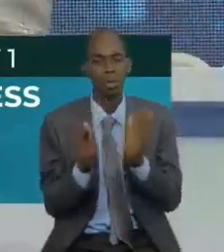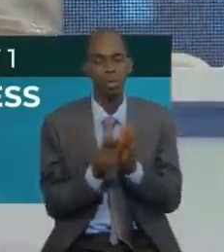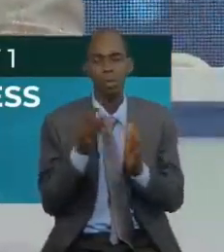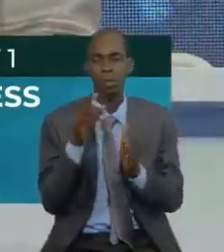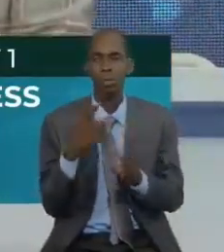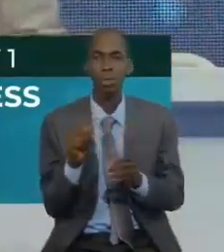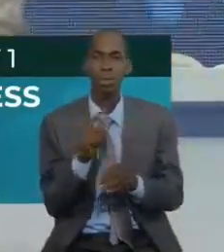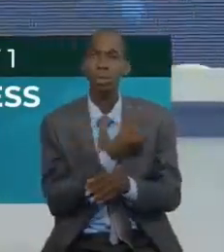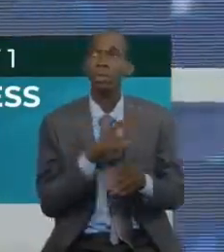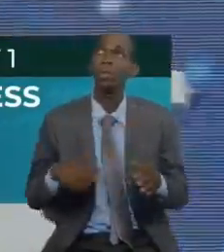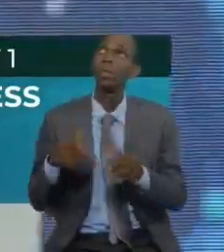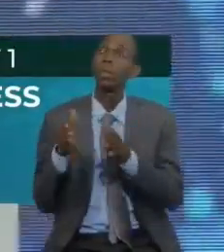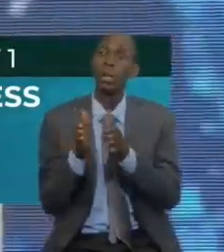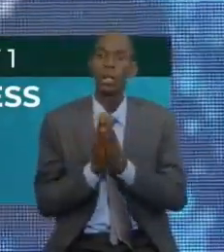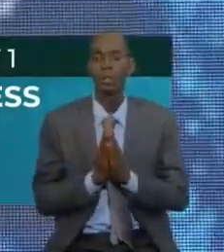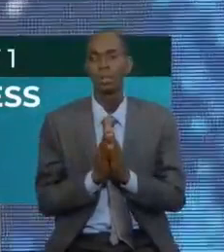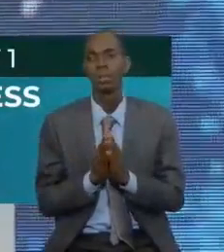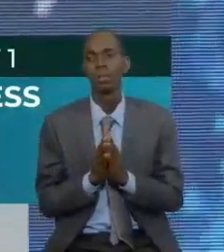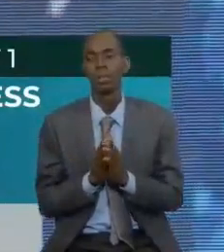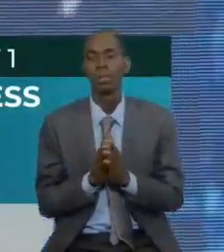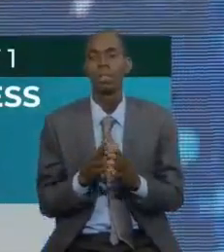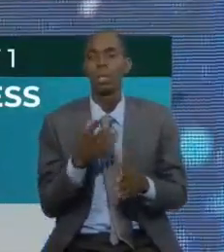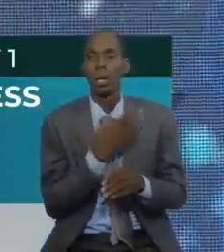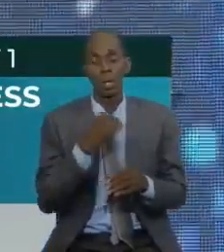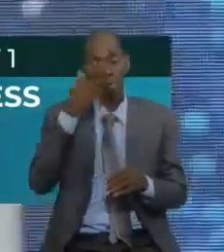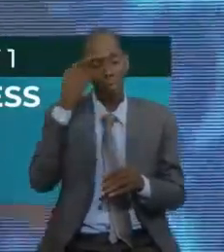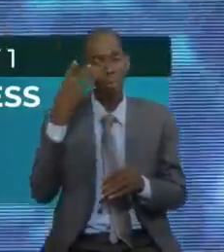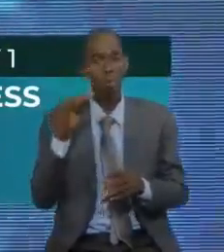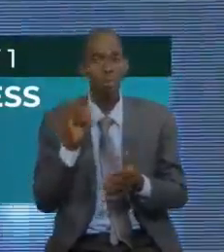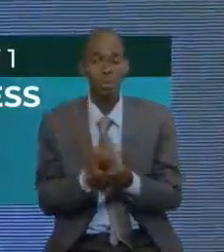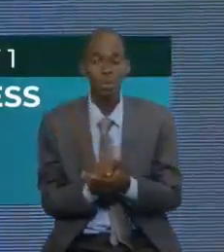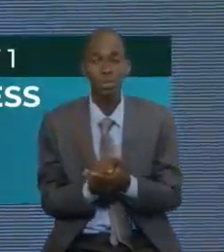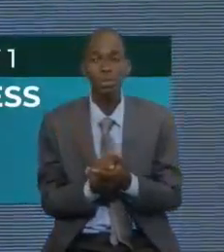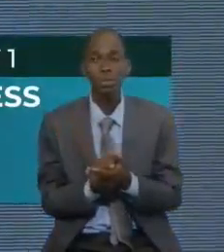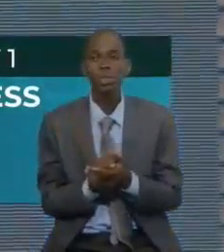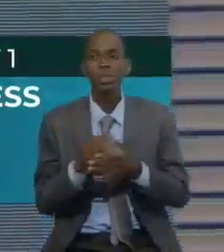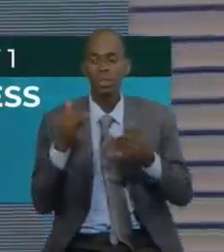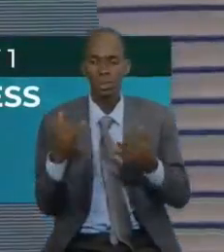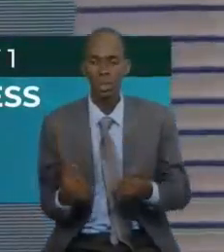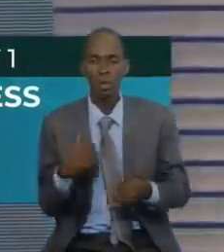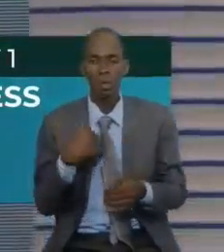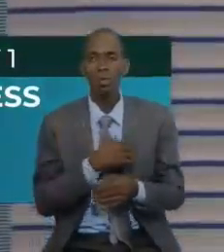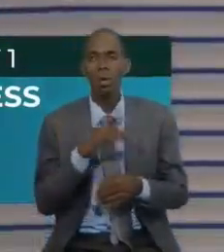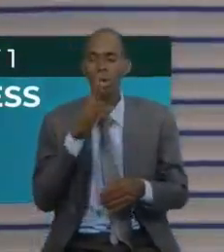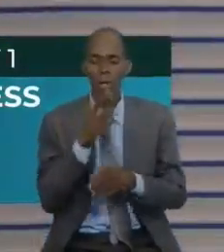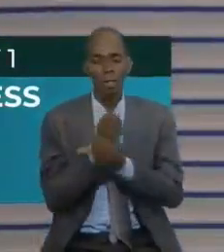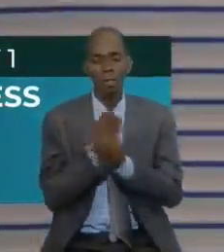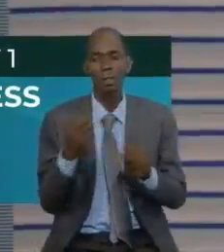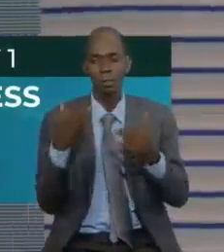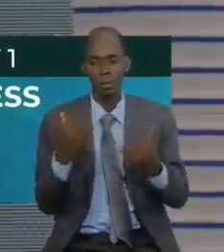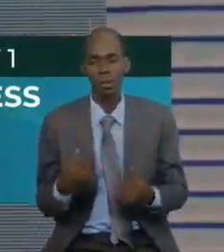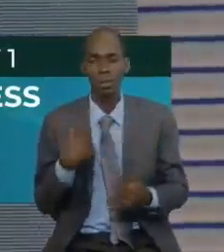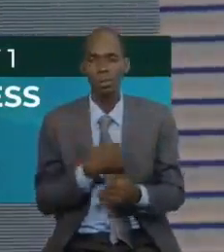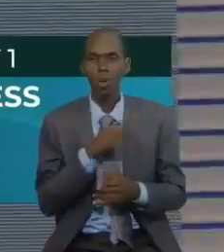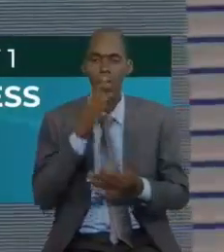demand. And because of that, now we're justified, now we're forgiven,